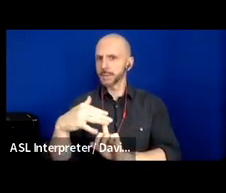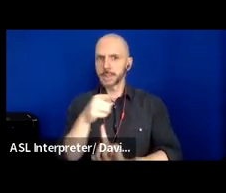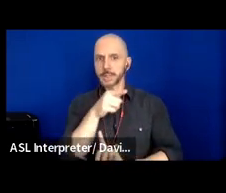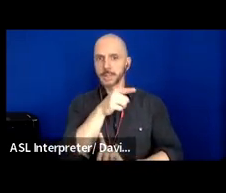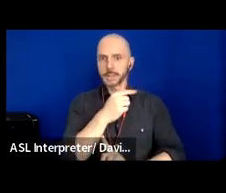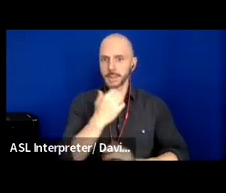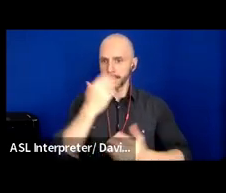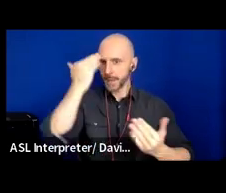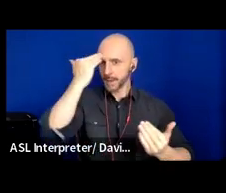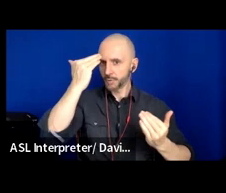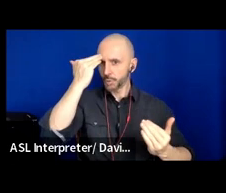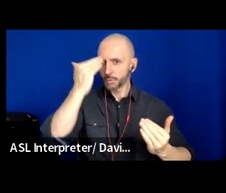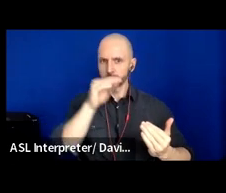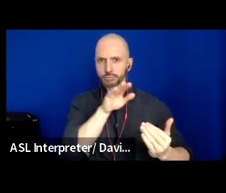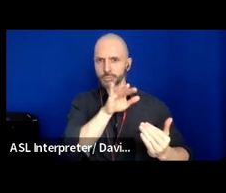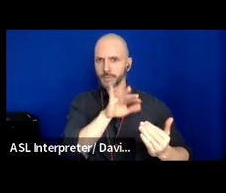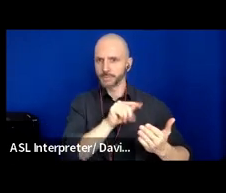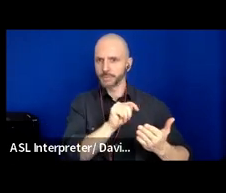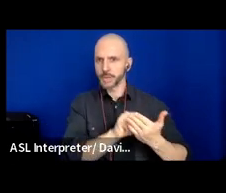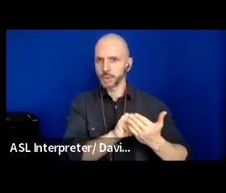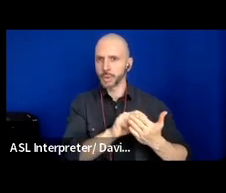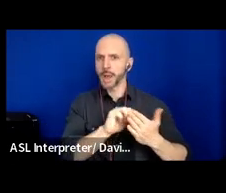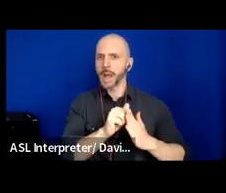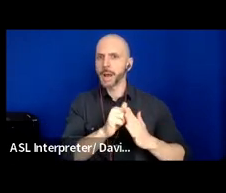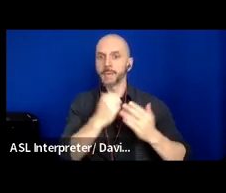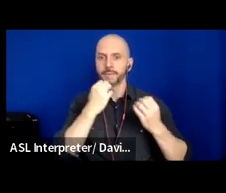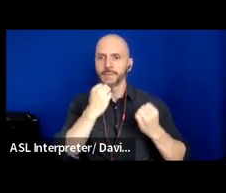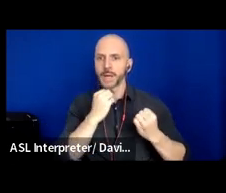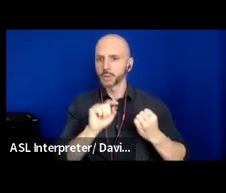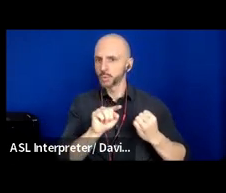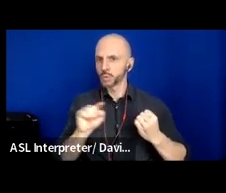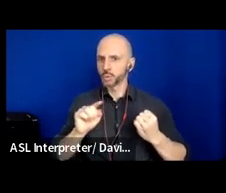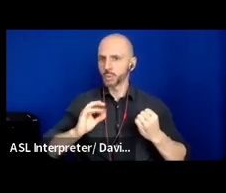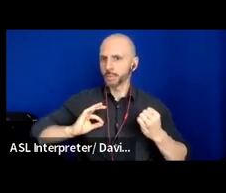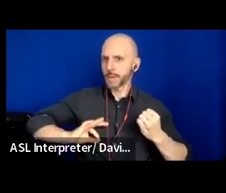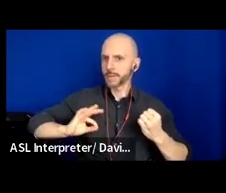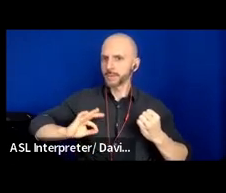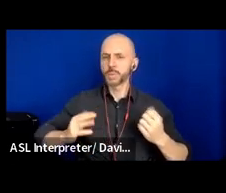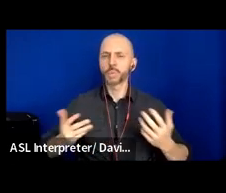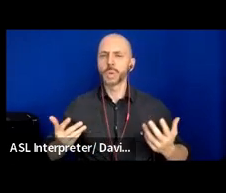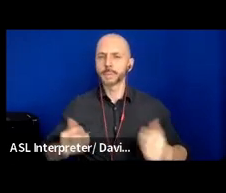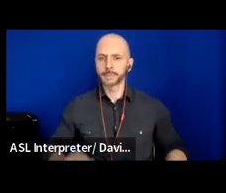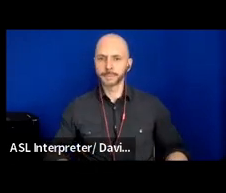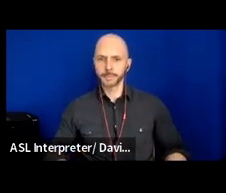So I'm seeing Karen, that rallies us to